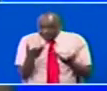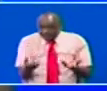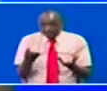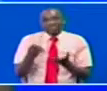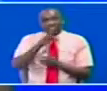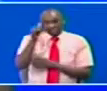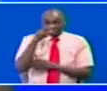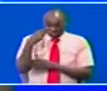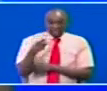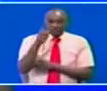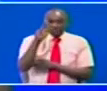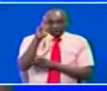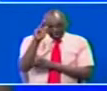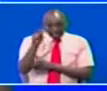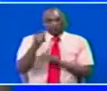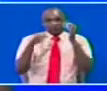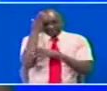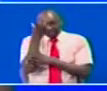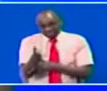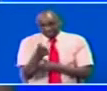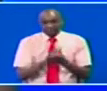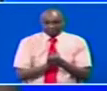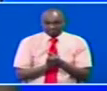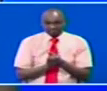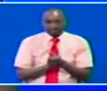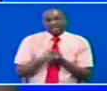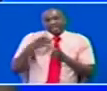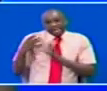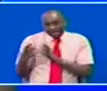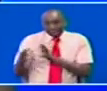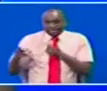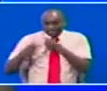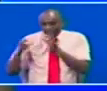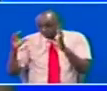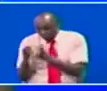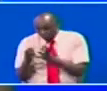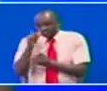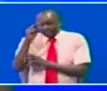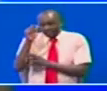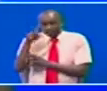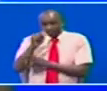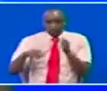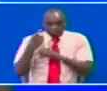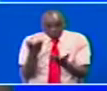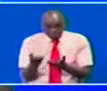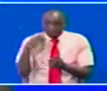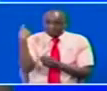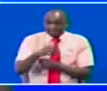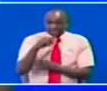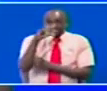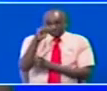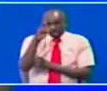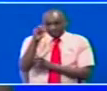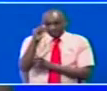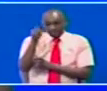Jomo Kenyatta University of Agriculture and Technology. In rugby sevens, Strathmore Leos won gold after defeating Chambogo